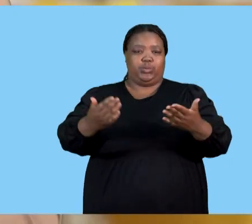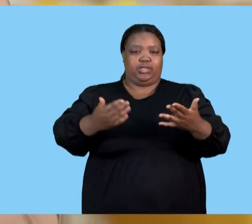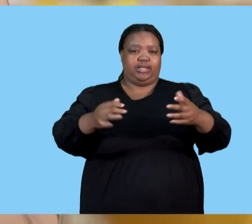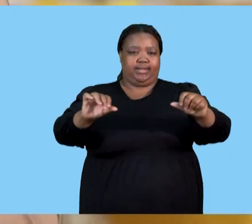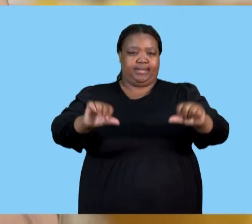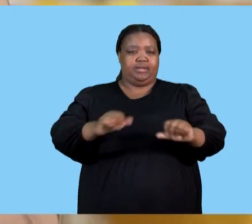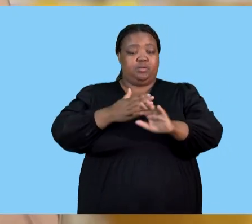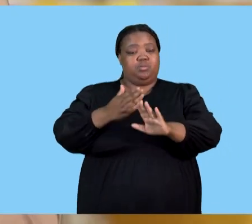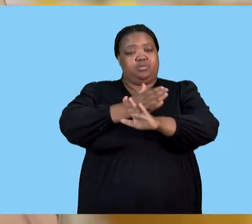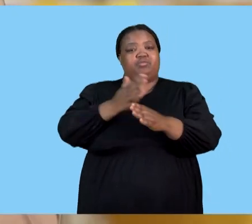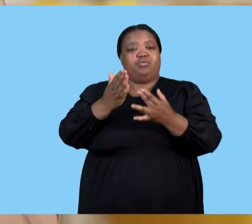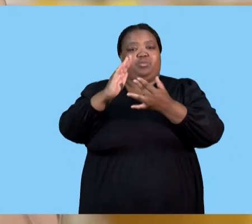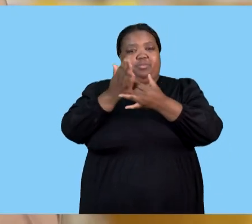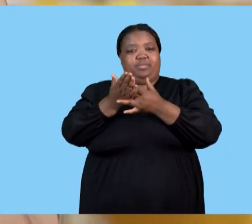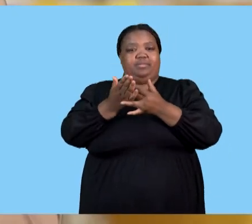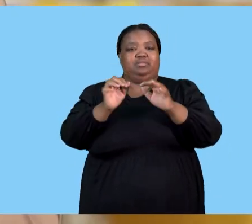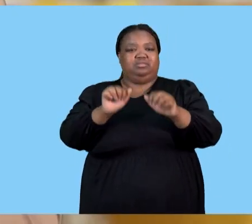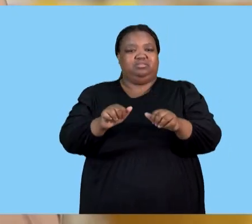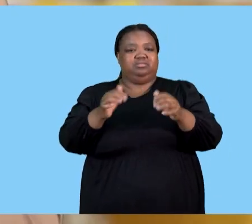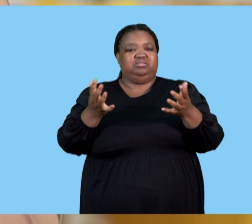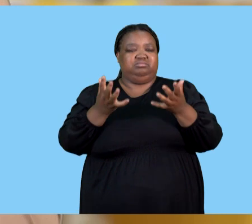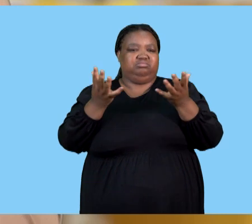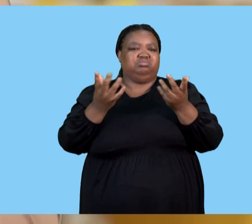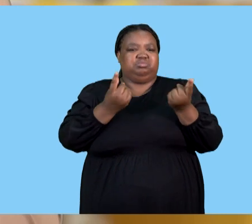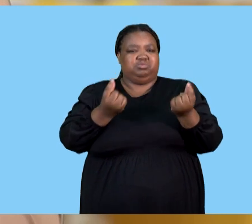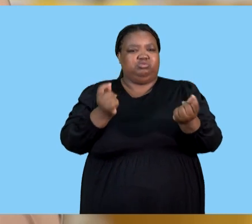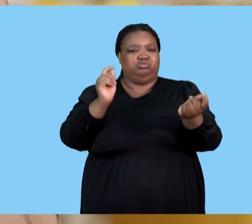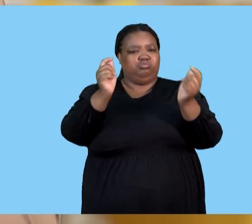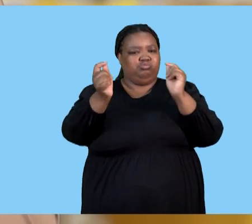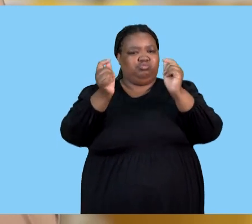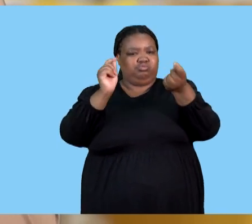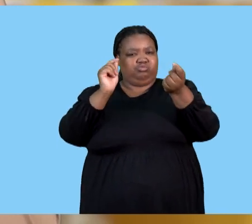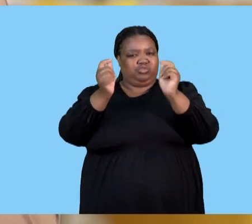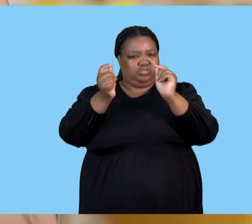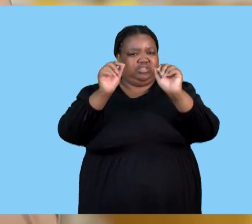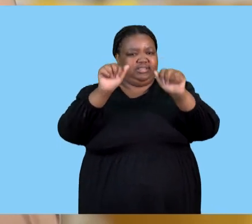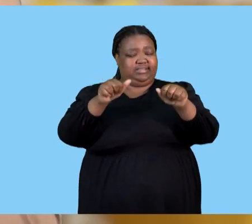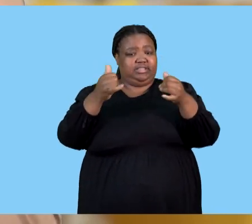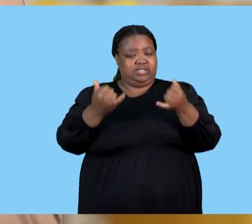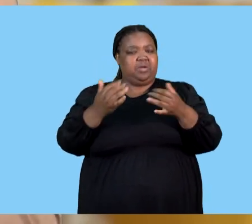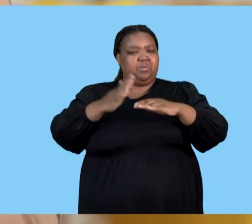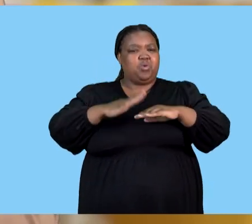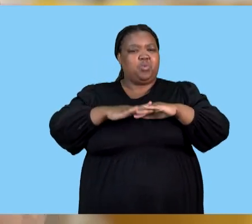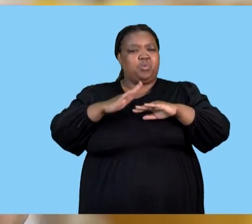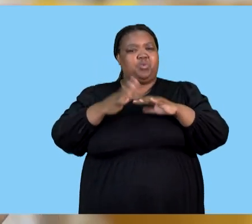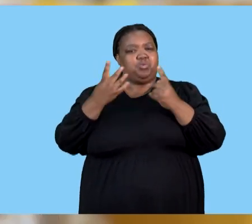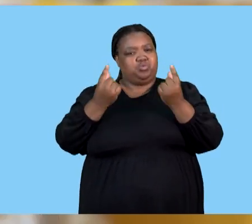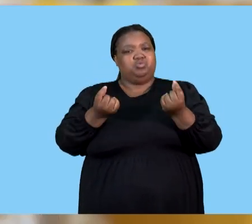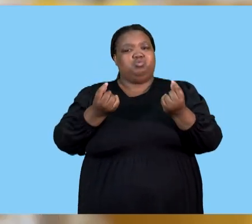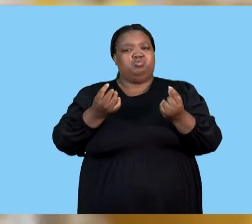Welcome back, dear learners. Before the ad break, we were able to do some interesting adjustments, but I still have more that I want to do with